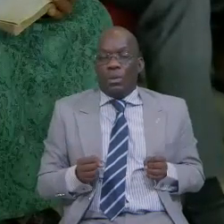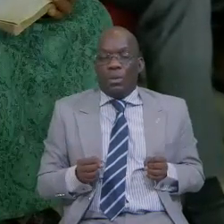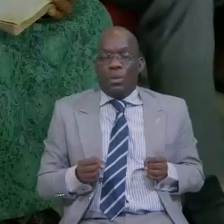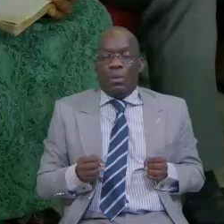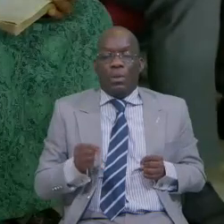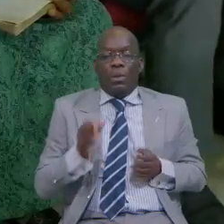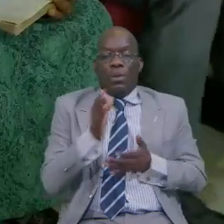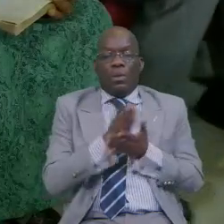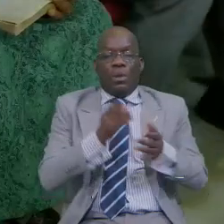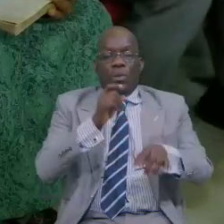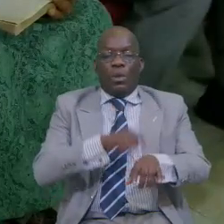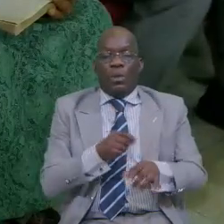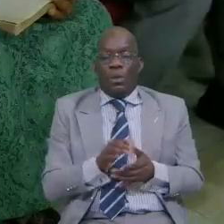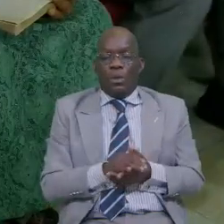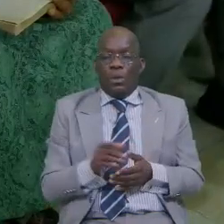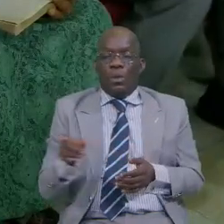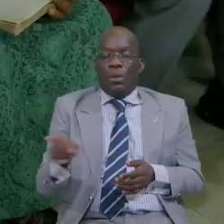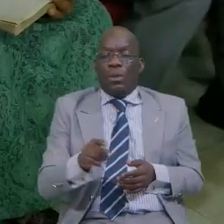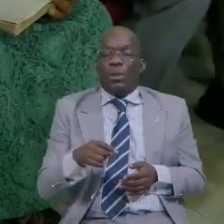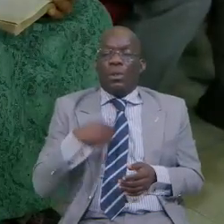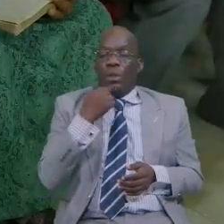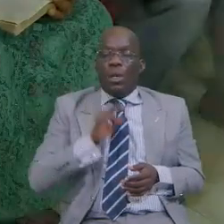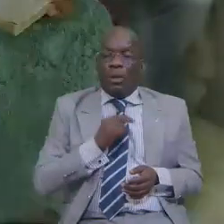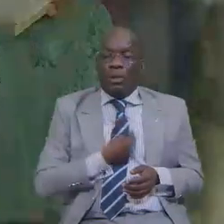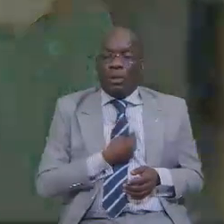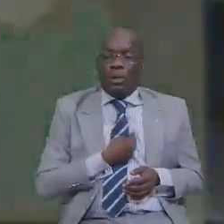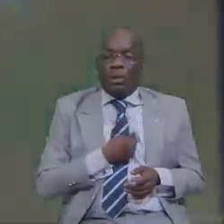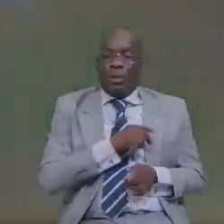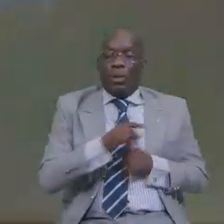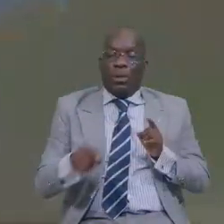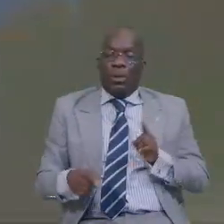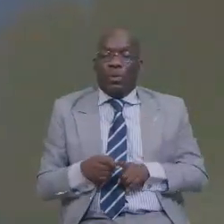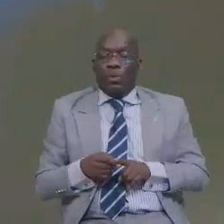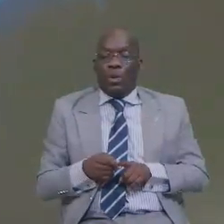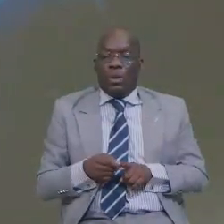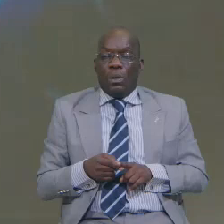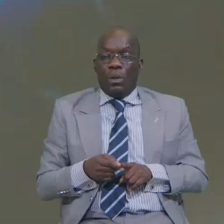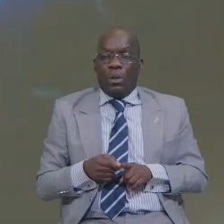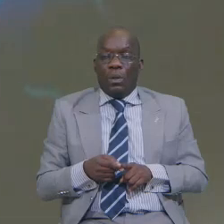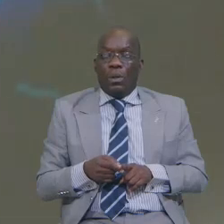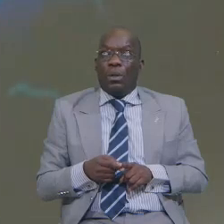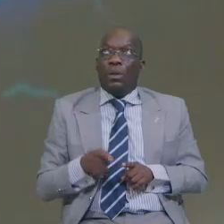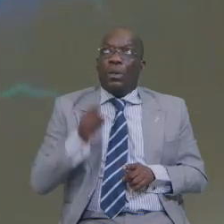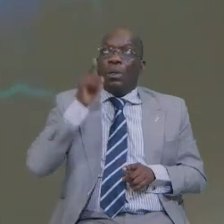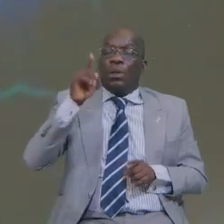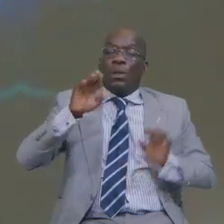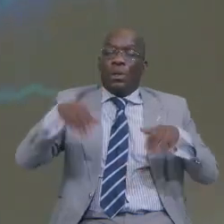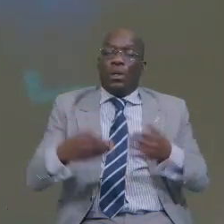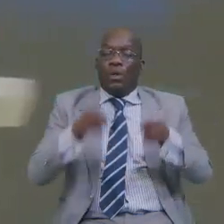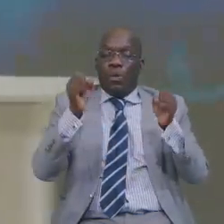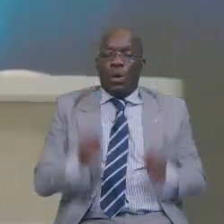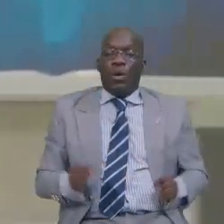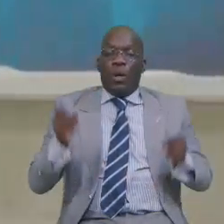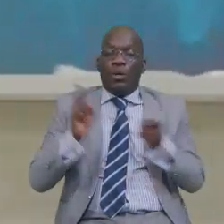sometimes they tell us that when he gives power to heal, he